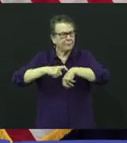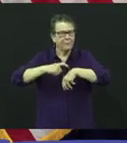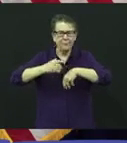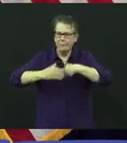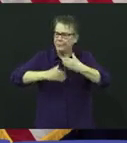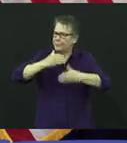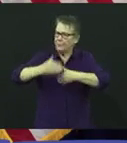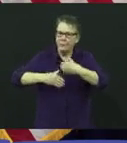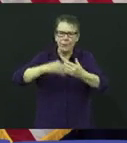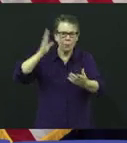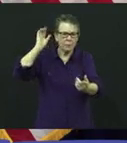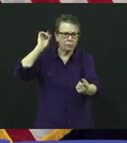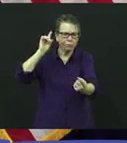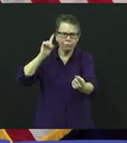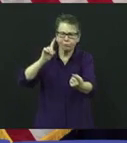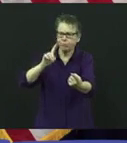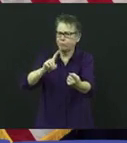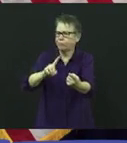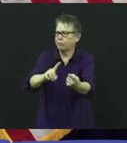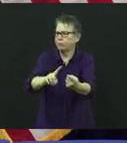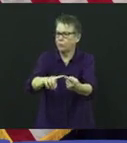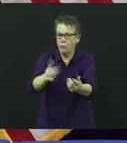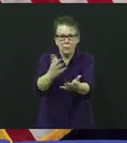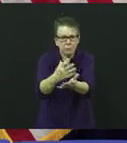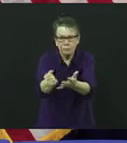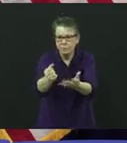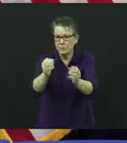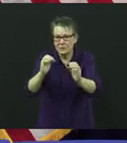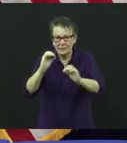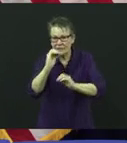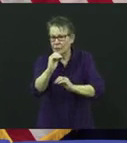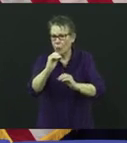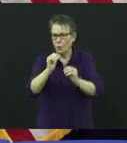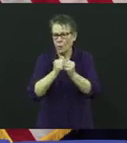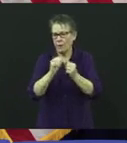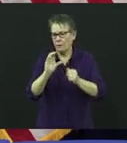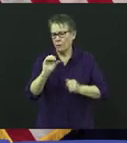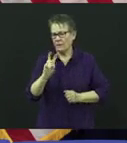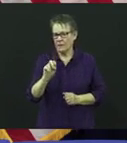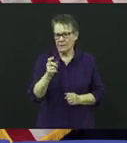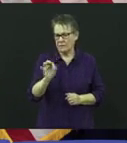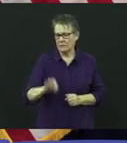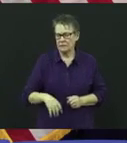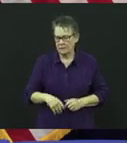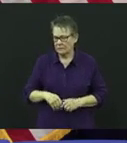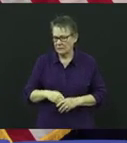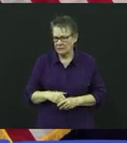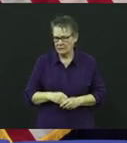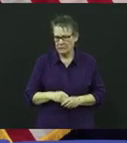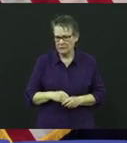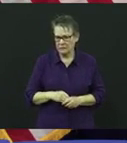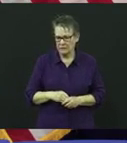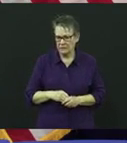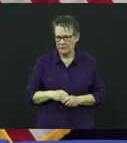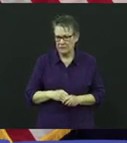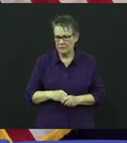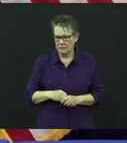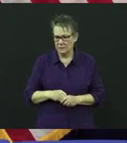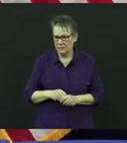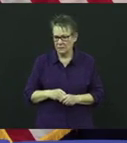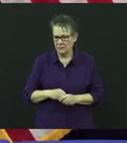headed. I urge everybody again to not be alarmed by the numbers of positive tests. The more we have the facts, the more we can